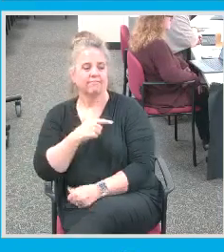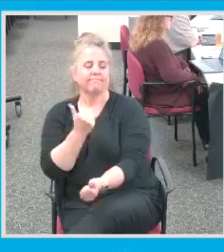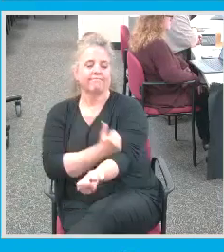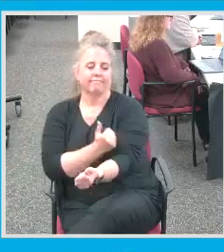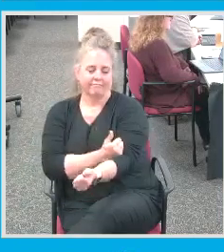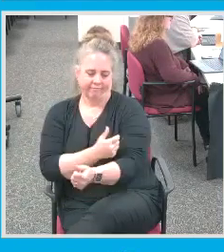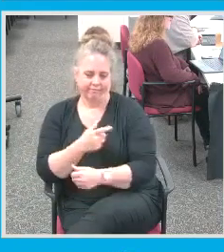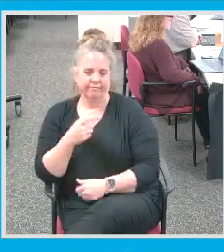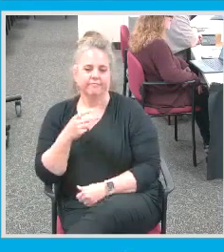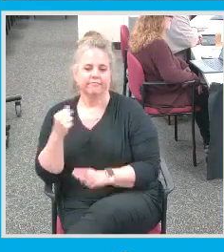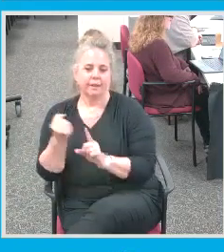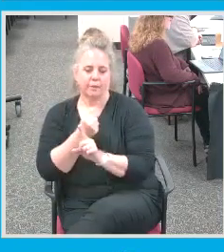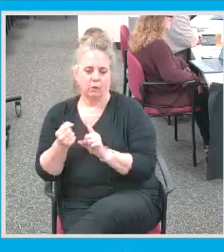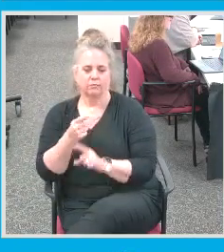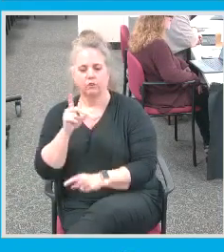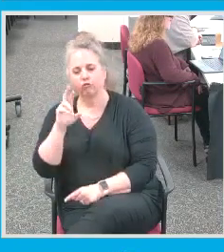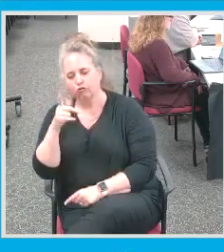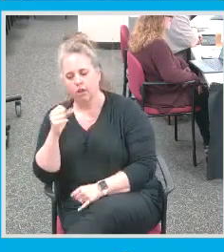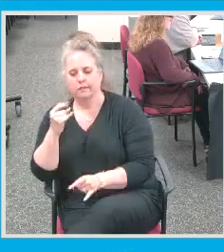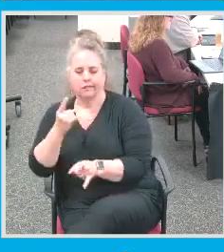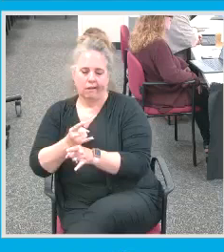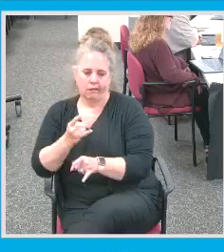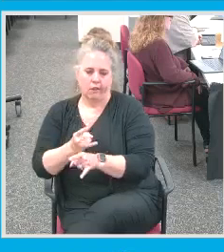titled Communities That Care.